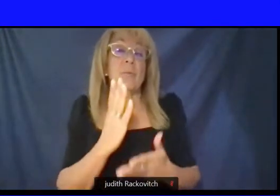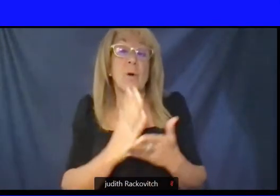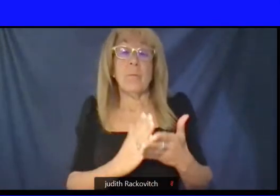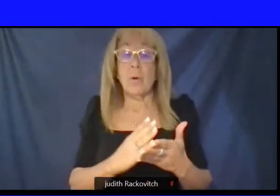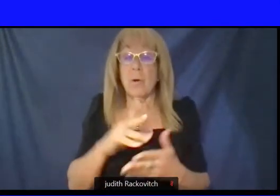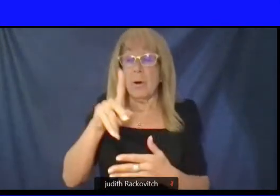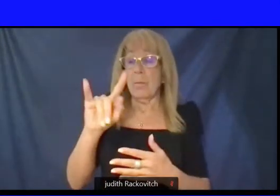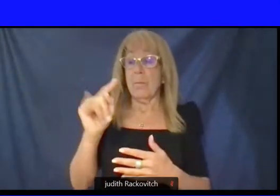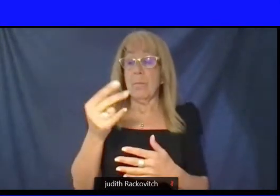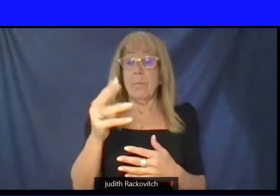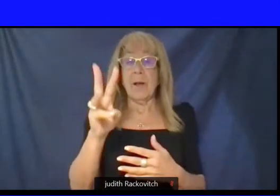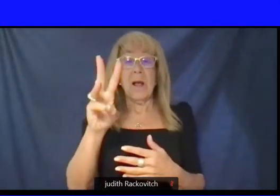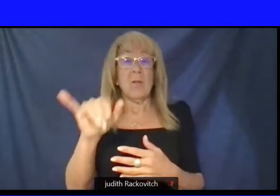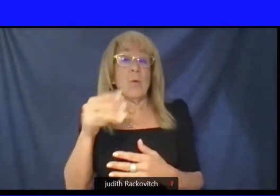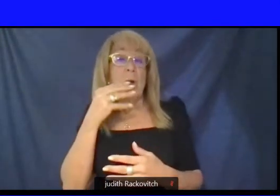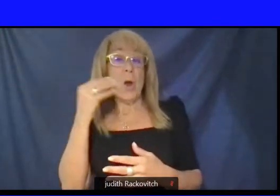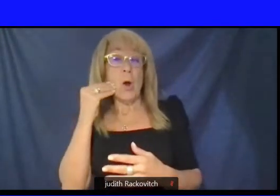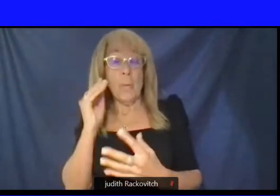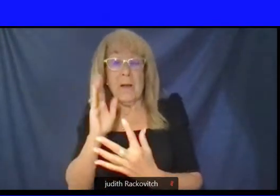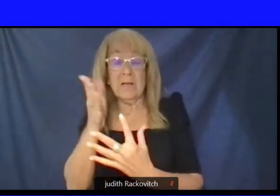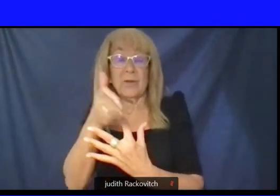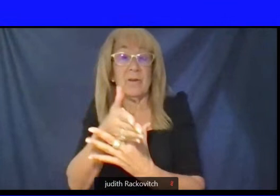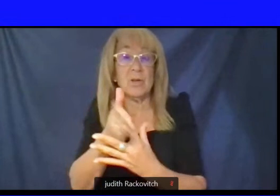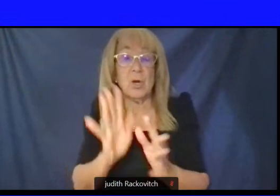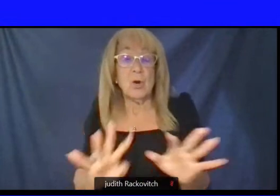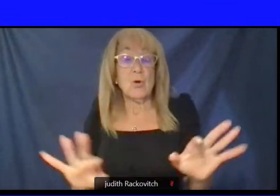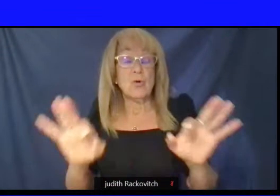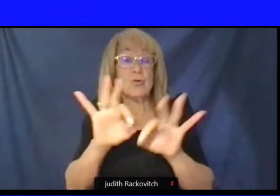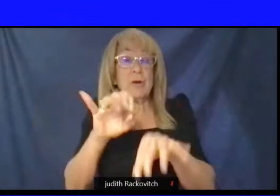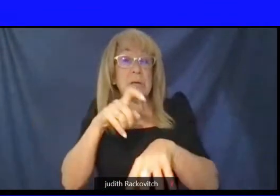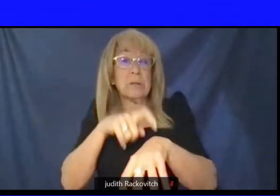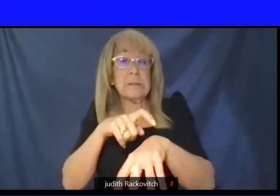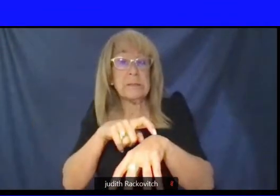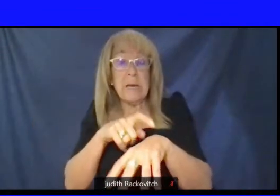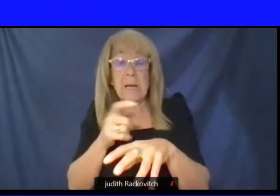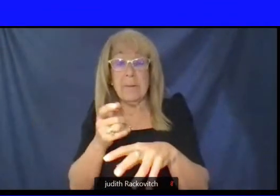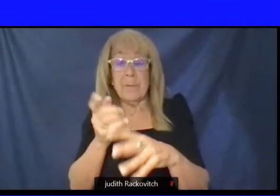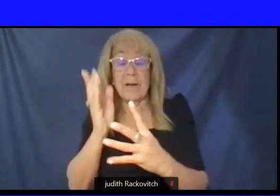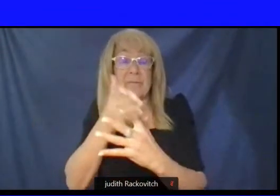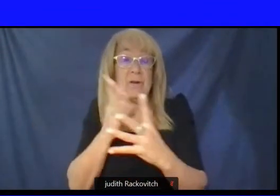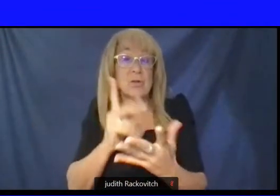work with them. The idea is once 9 months is